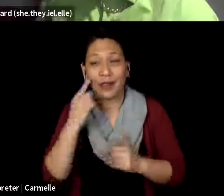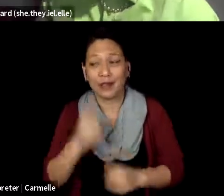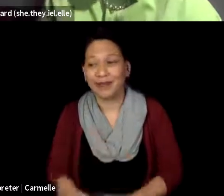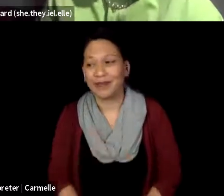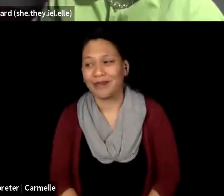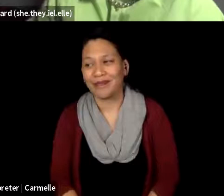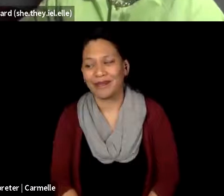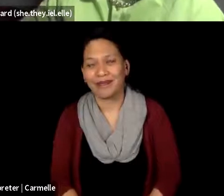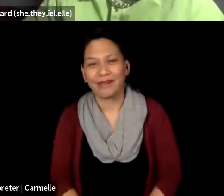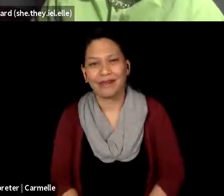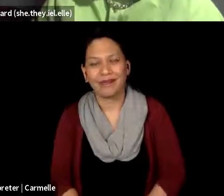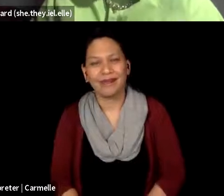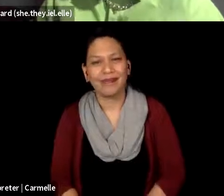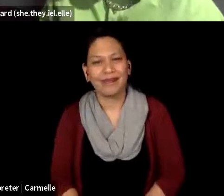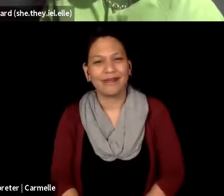Merlin speaking.